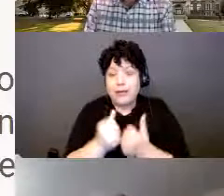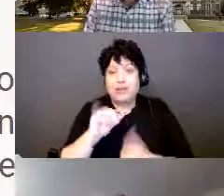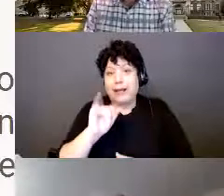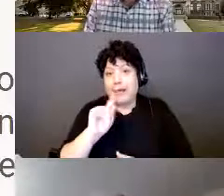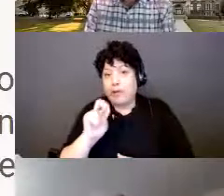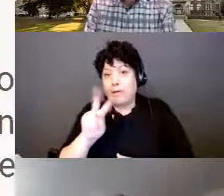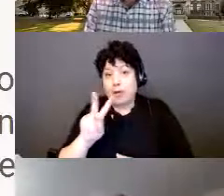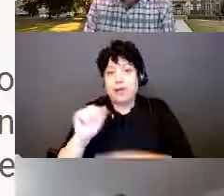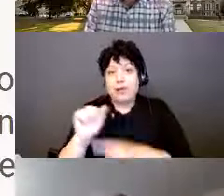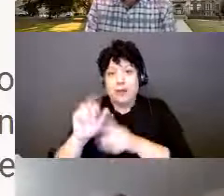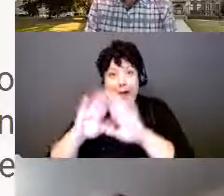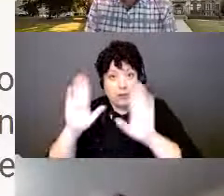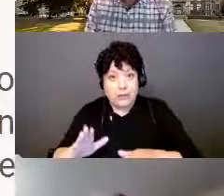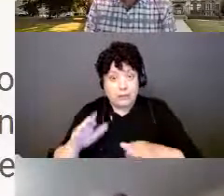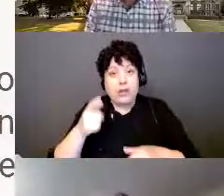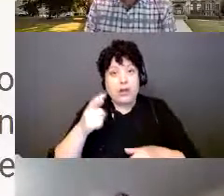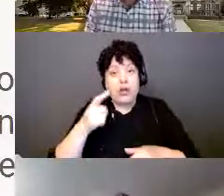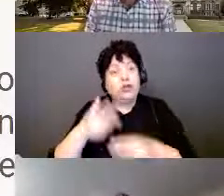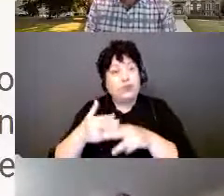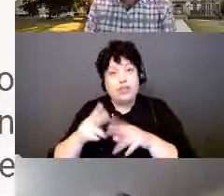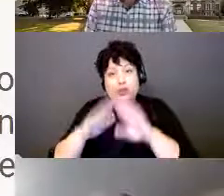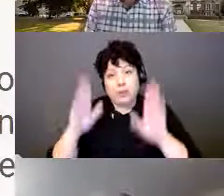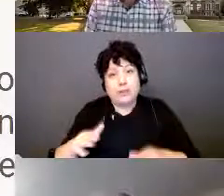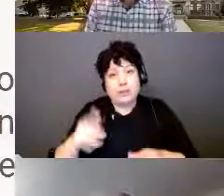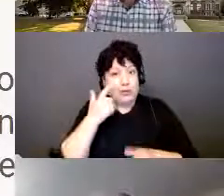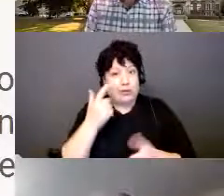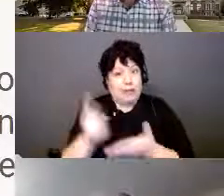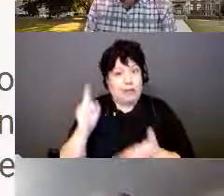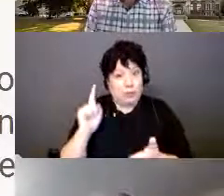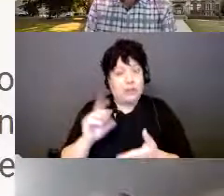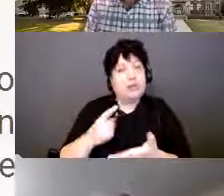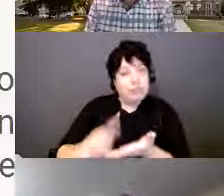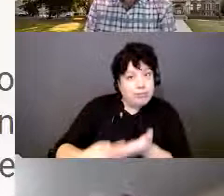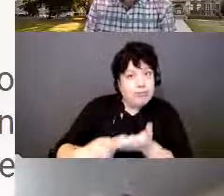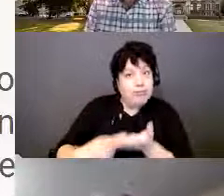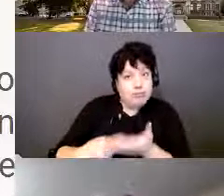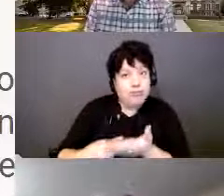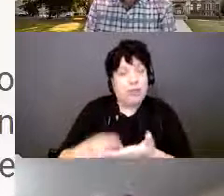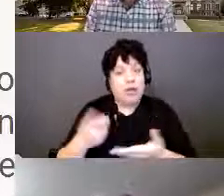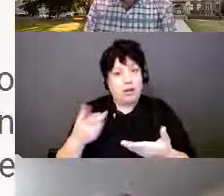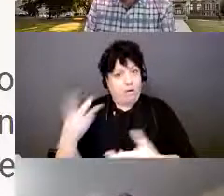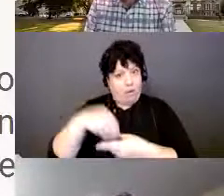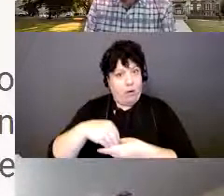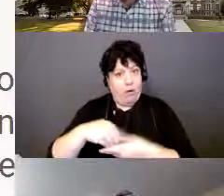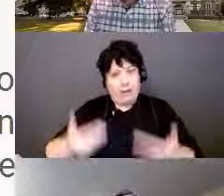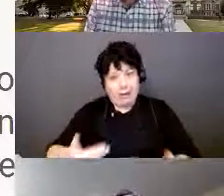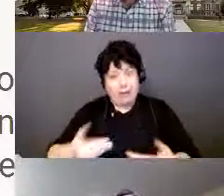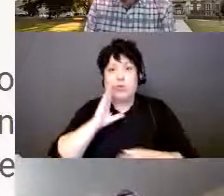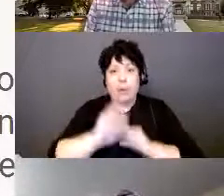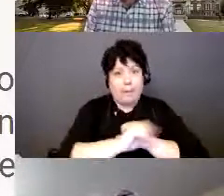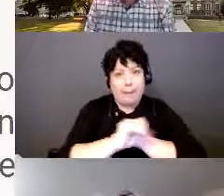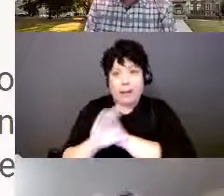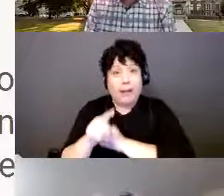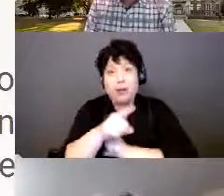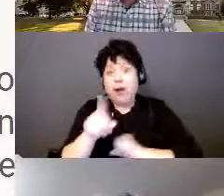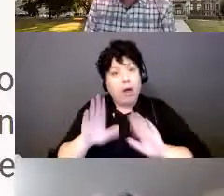did a webinar with us last week, is actively engaged in this campaign. So if you're not following them, I would encourage you to